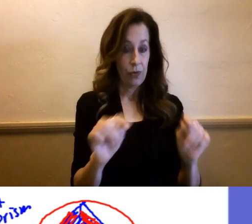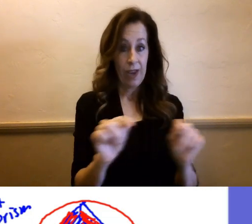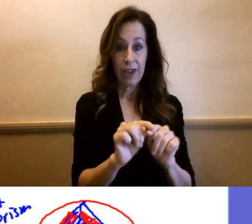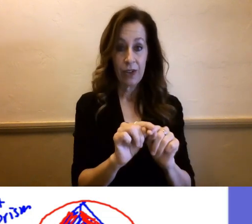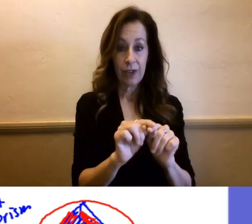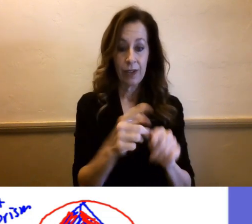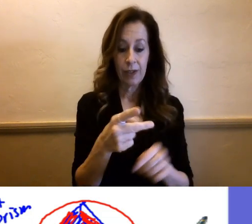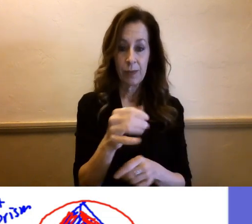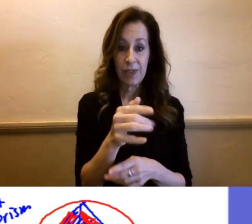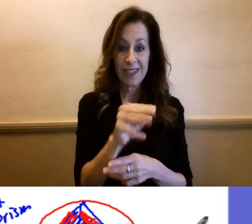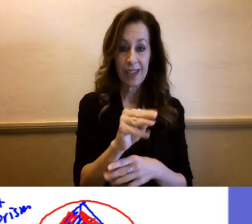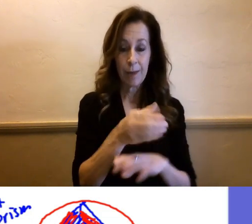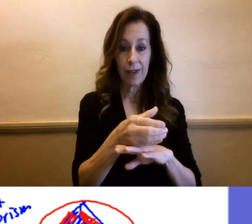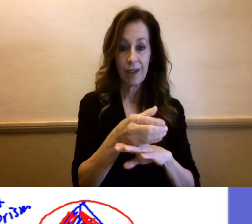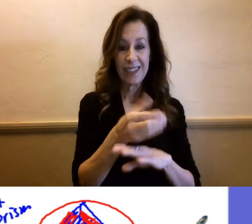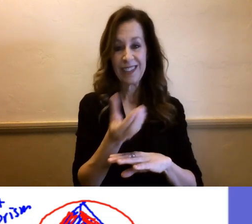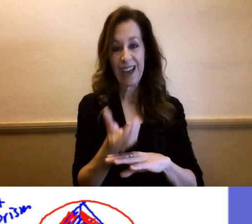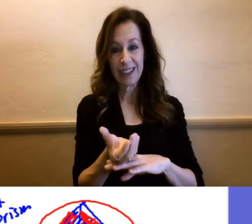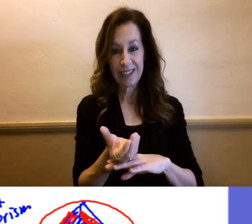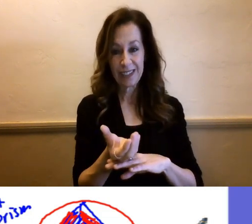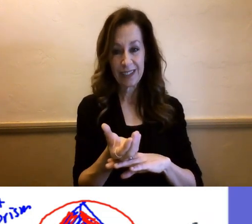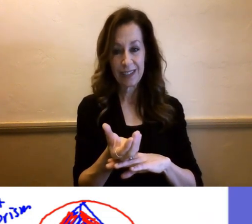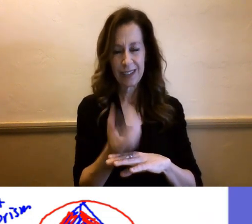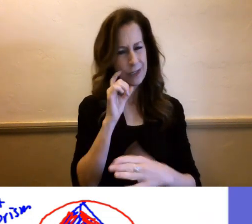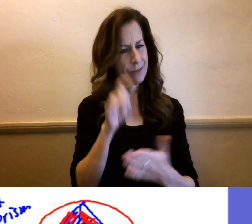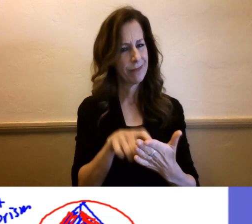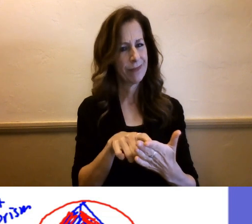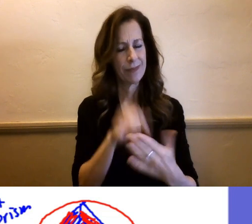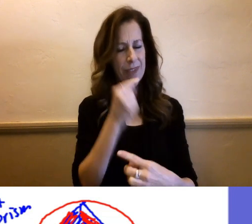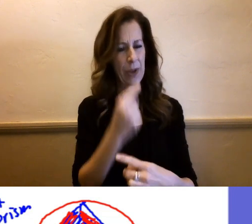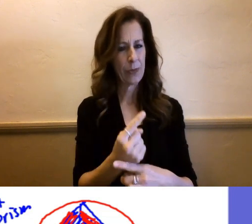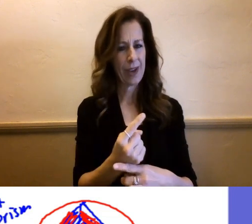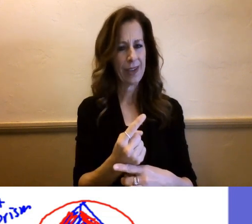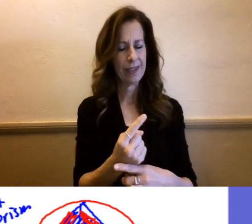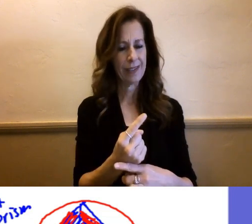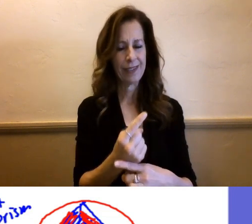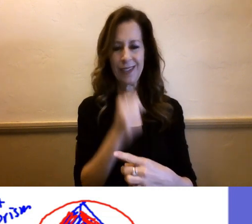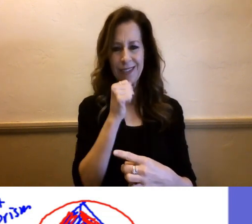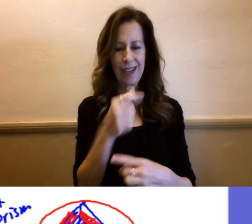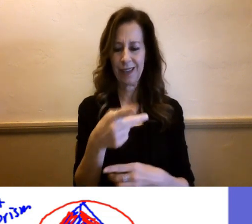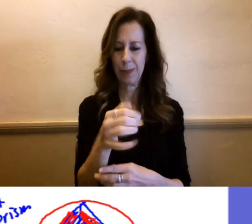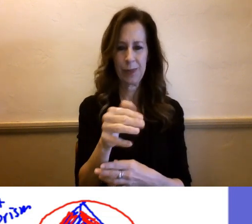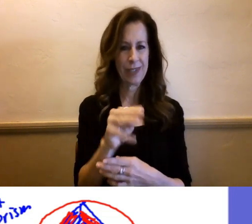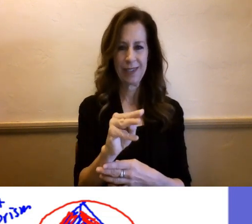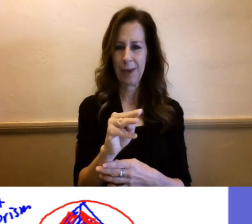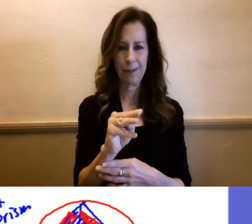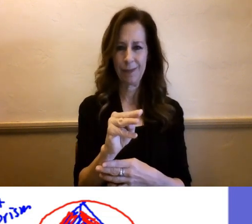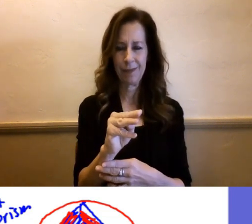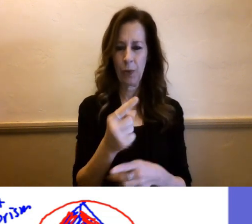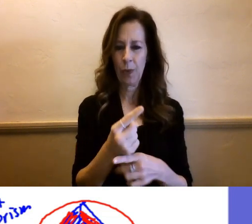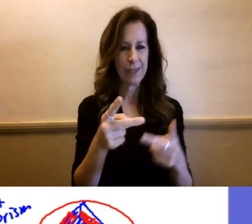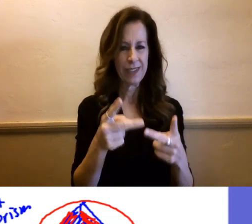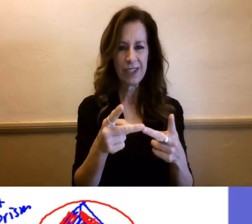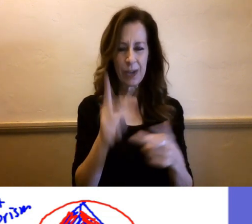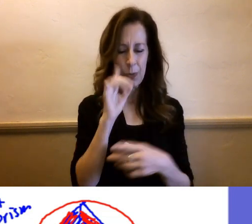triangular prism was on its side, you can easily tell that it's not in its upright position for the prism, because if I look at the